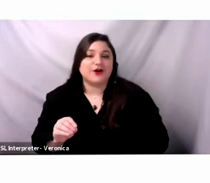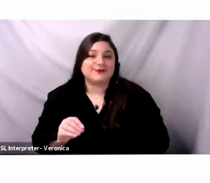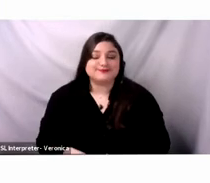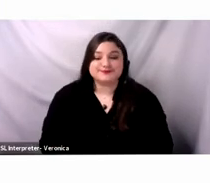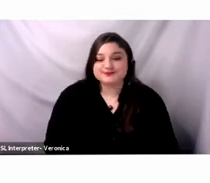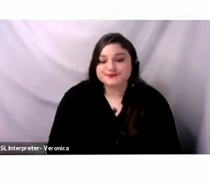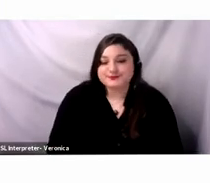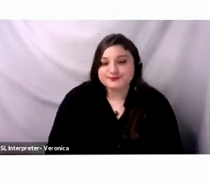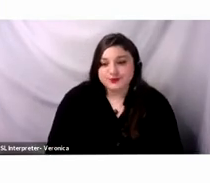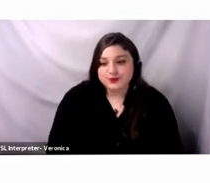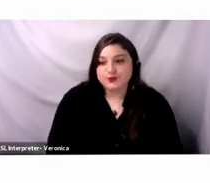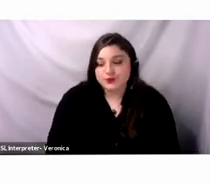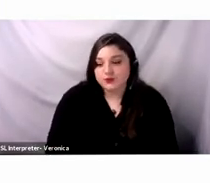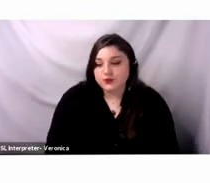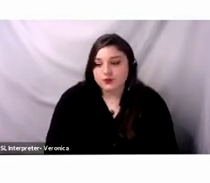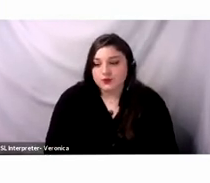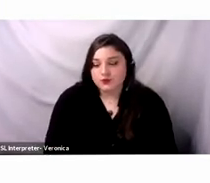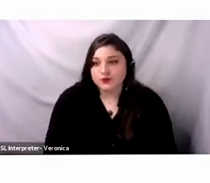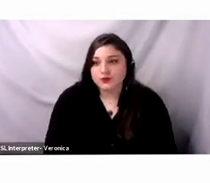So that